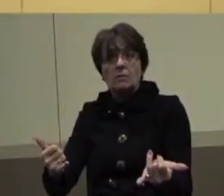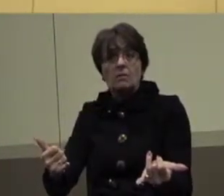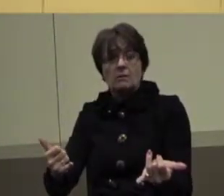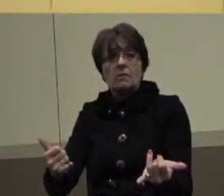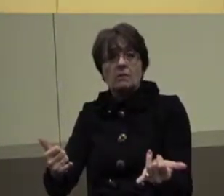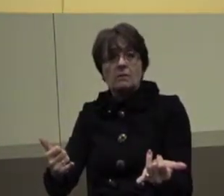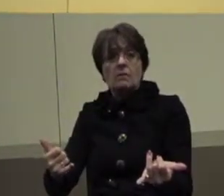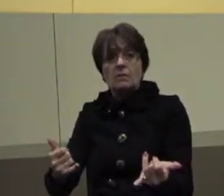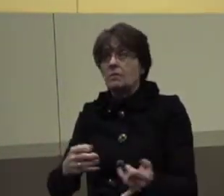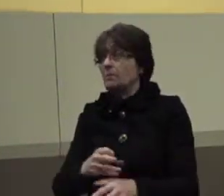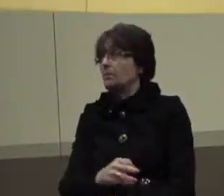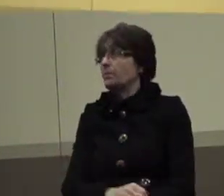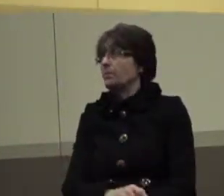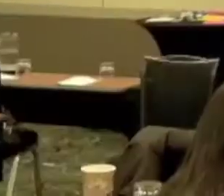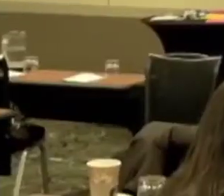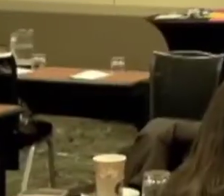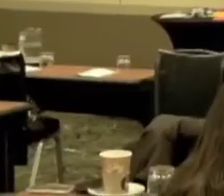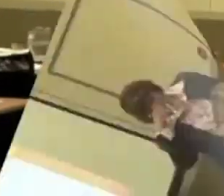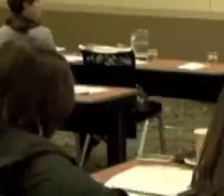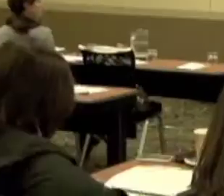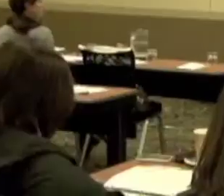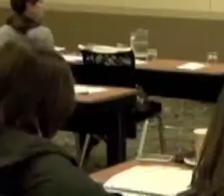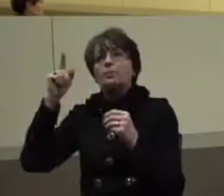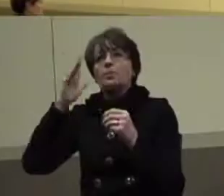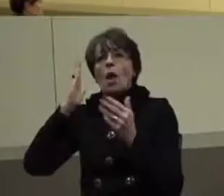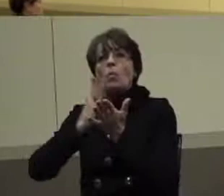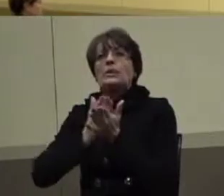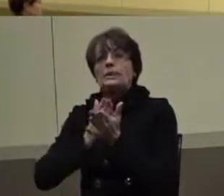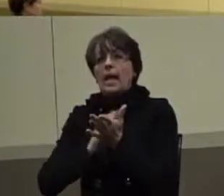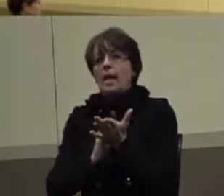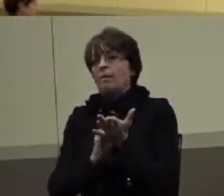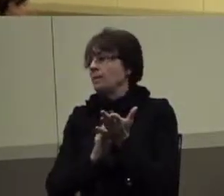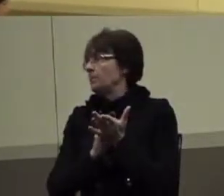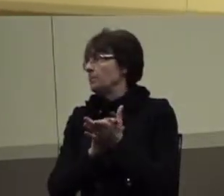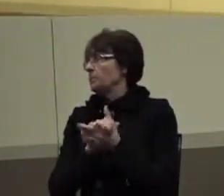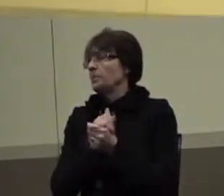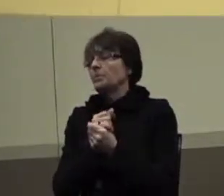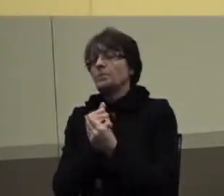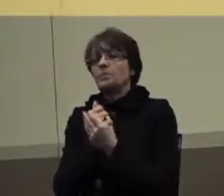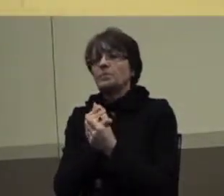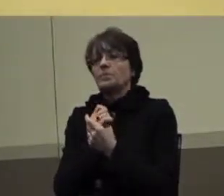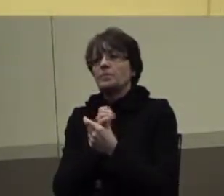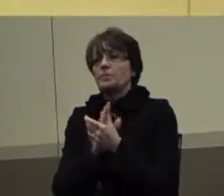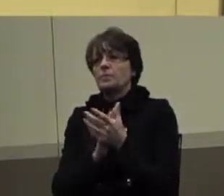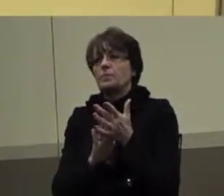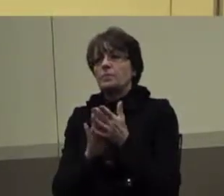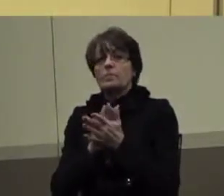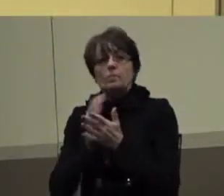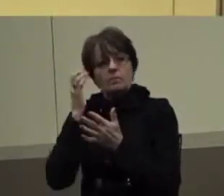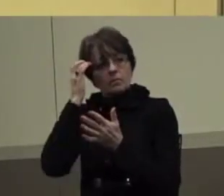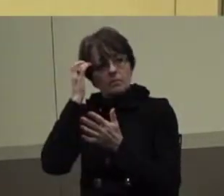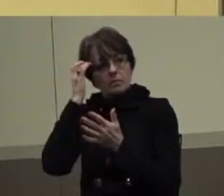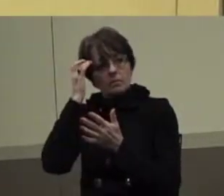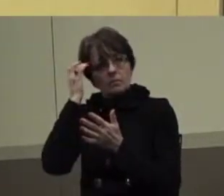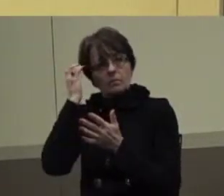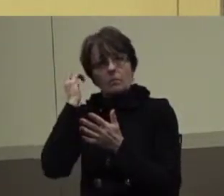That state didn't. They do now. I know I heard some really great ideas walking around. One of the